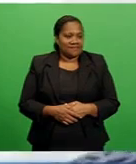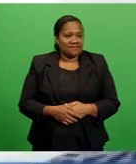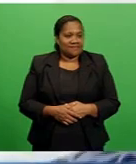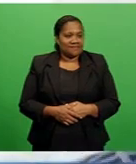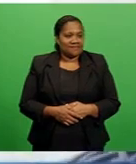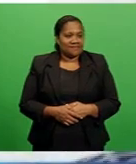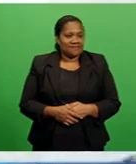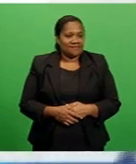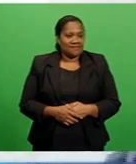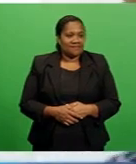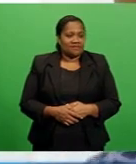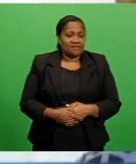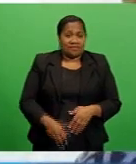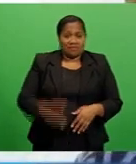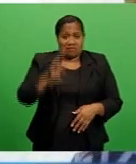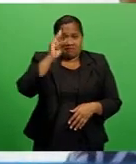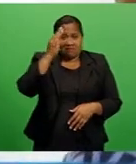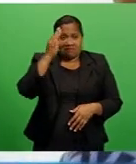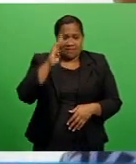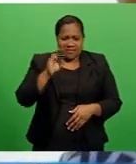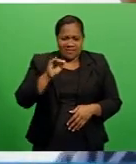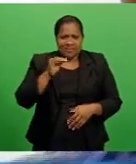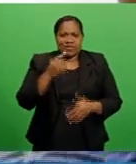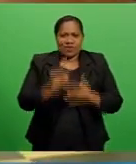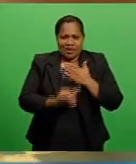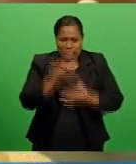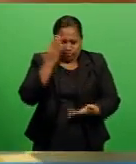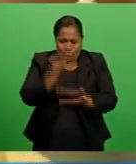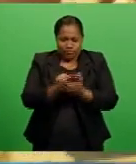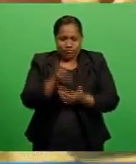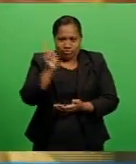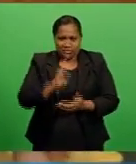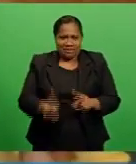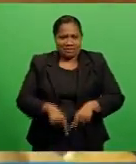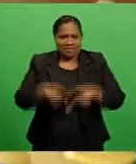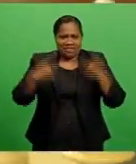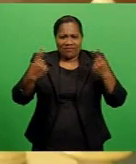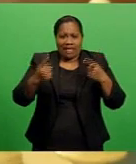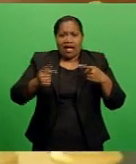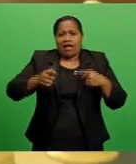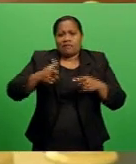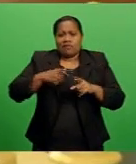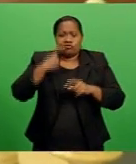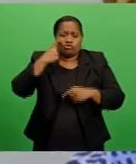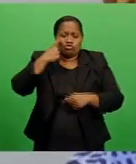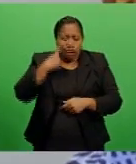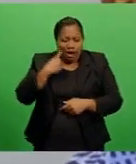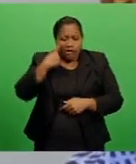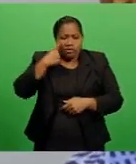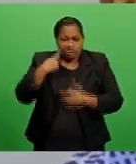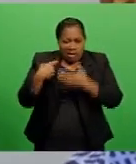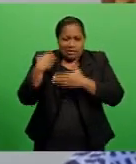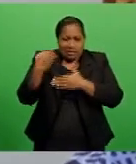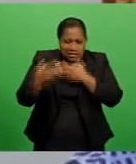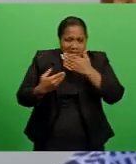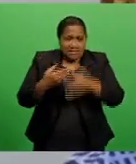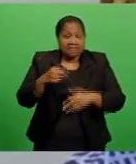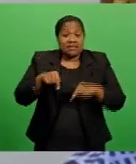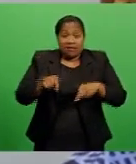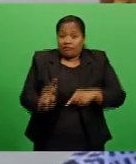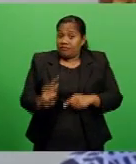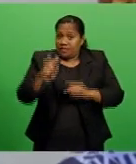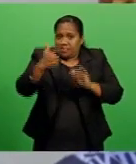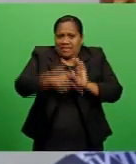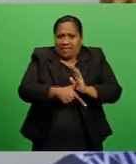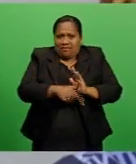A master's touch proved to be the difference today after years of trying. Yeah, this is the first time that I've won the national champion. It's been a long